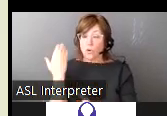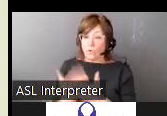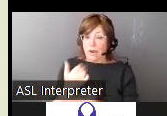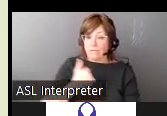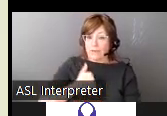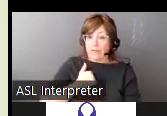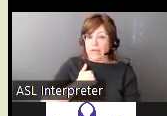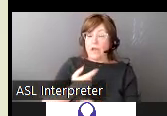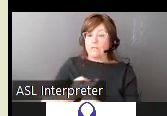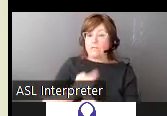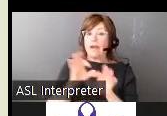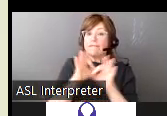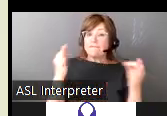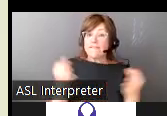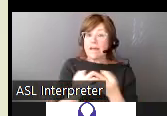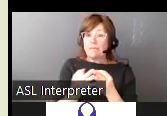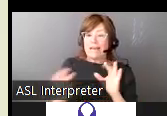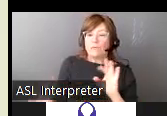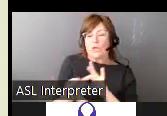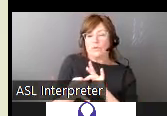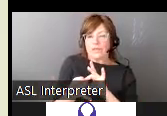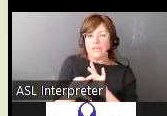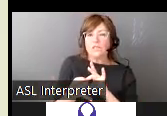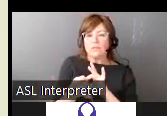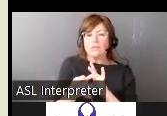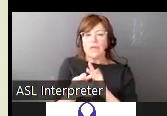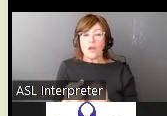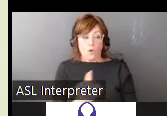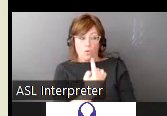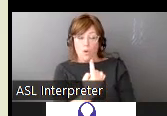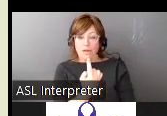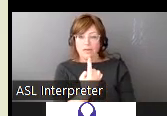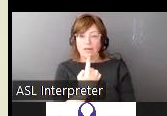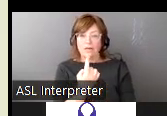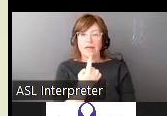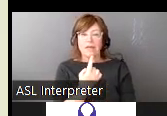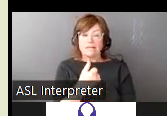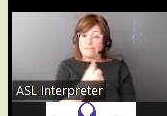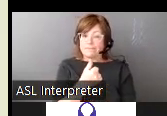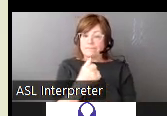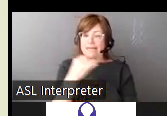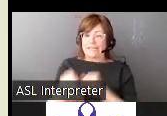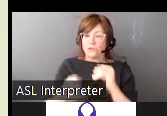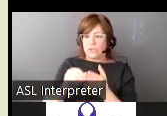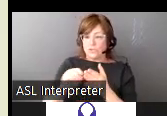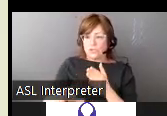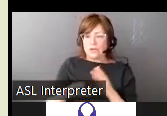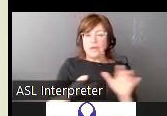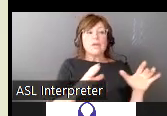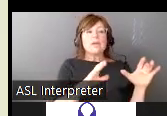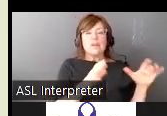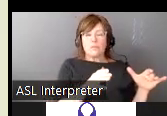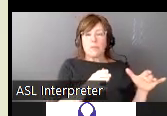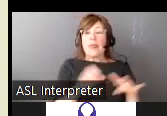through family reunification. And the remaining 1 was an international student. At the time of